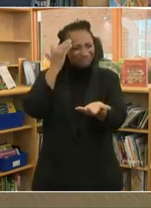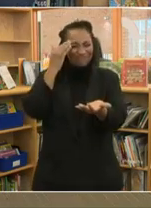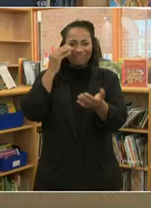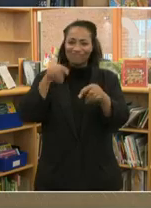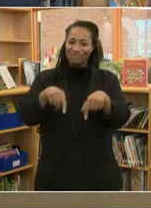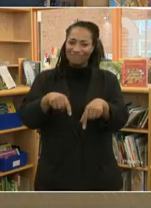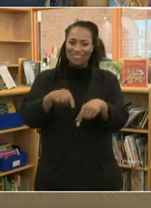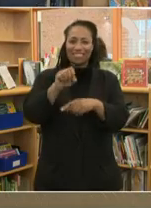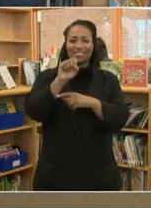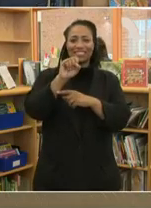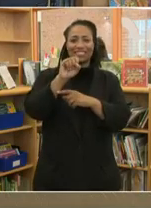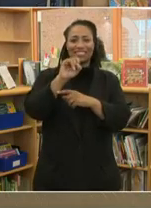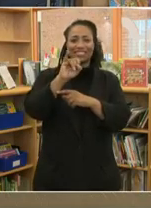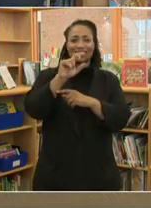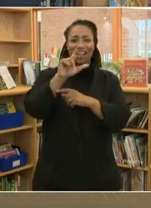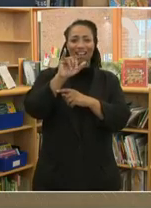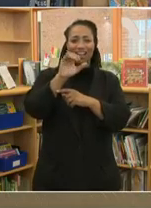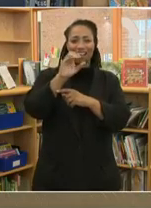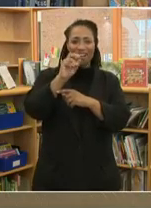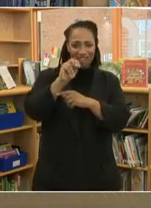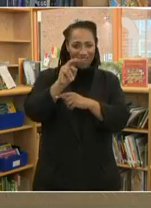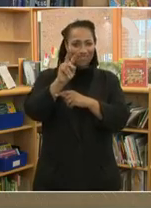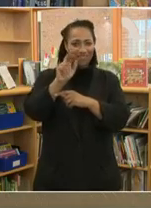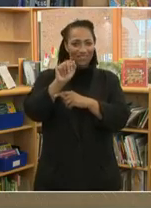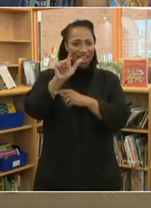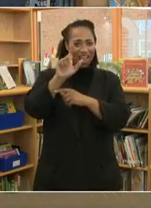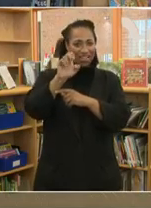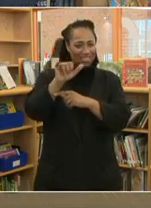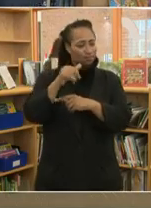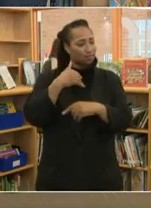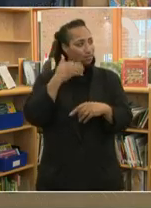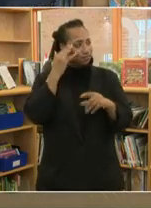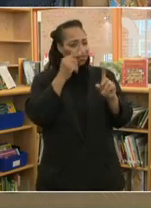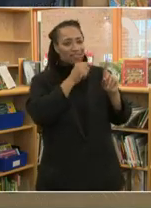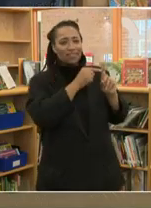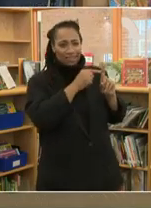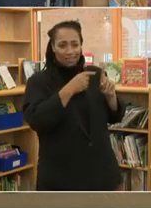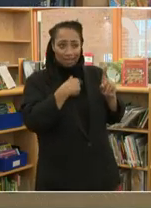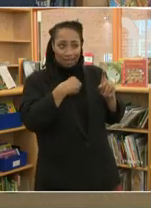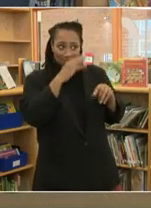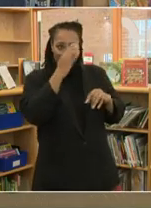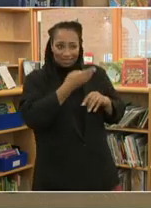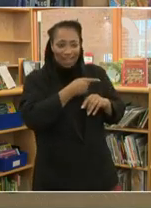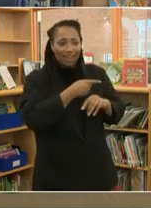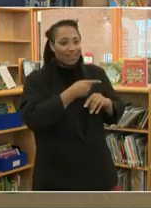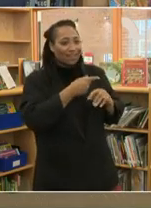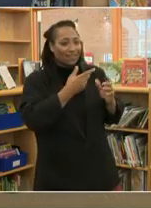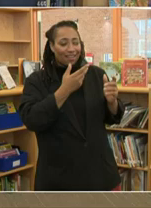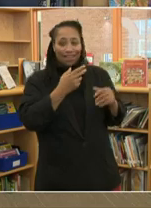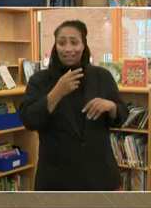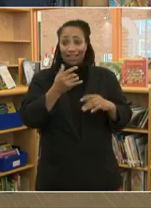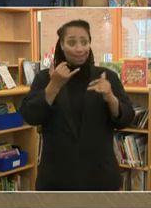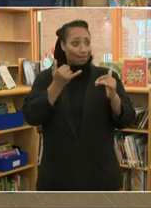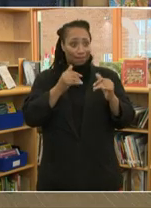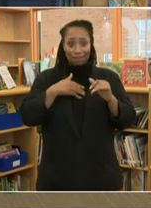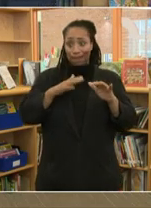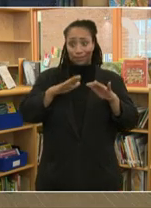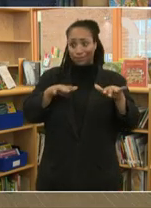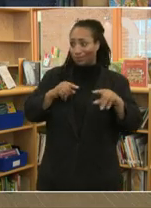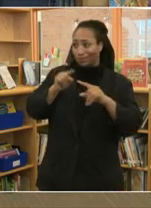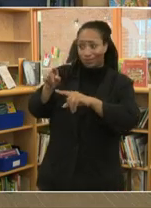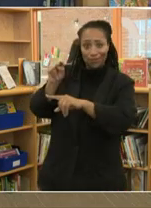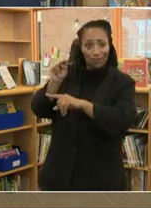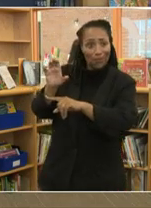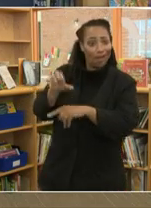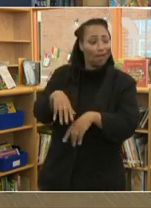Kentucky, it's in D.C., and my son has a startup here. It's in North Carolina, it's in Massachusetts. So America Innovates is